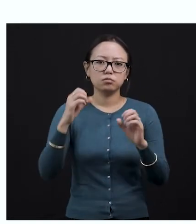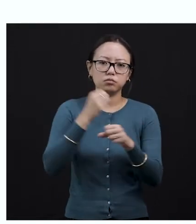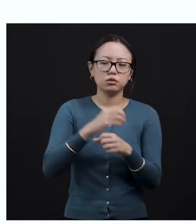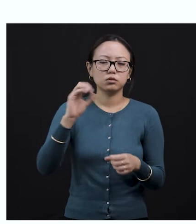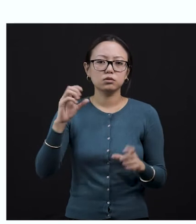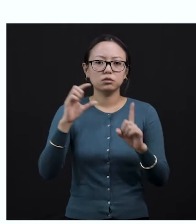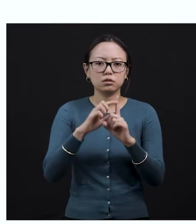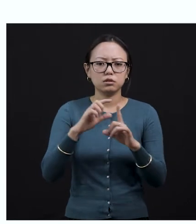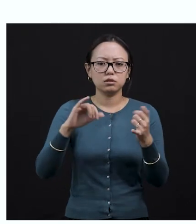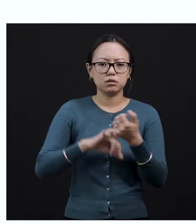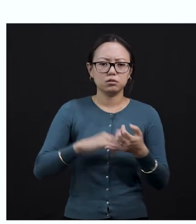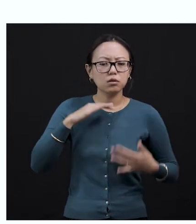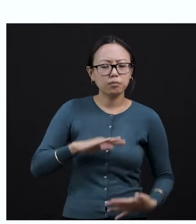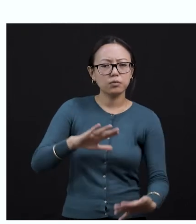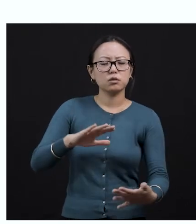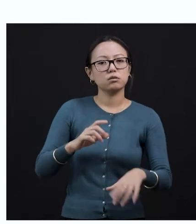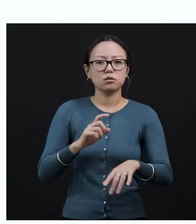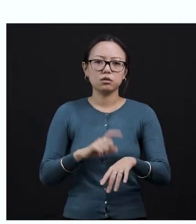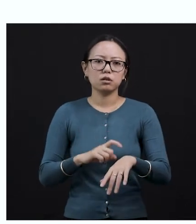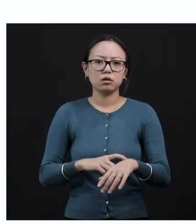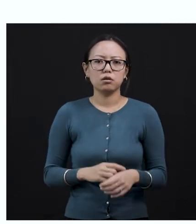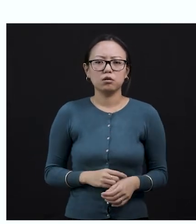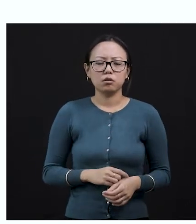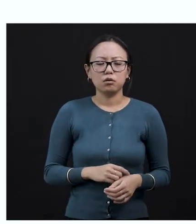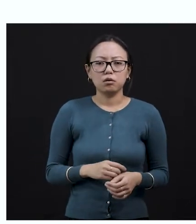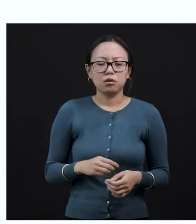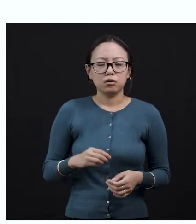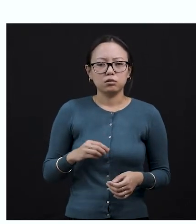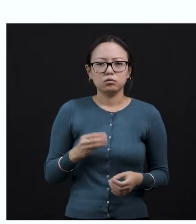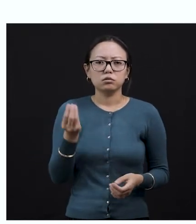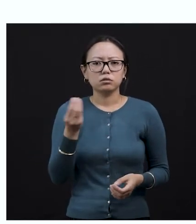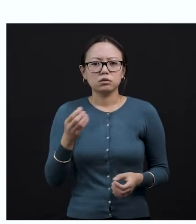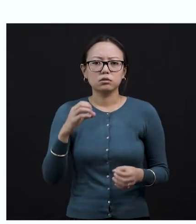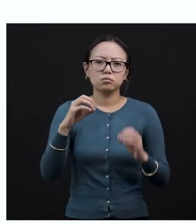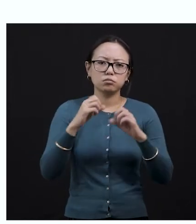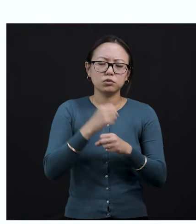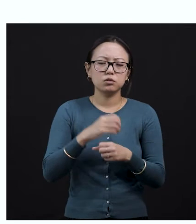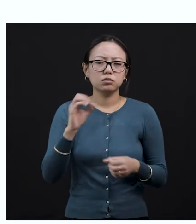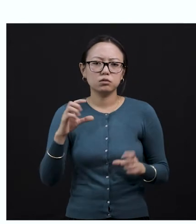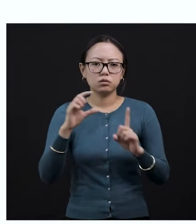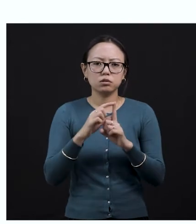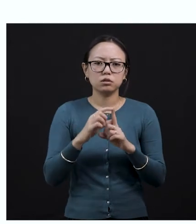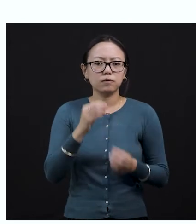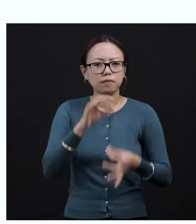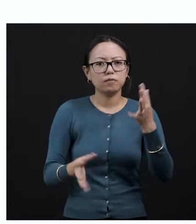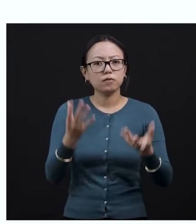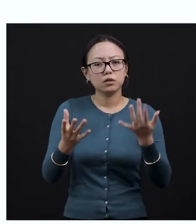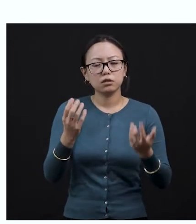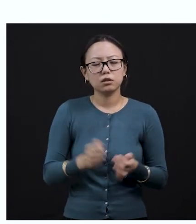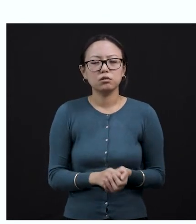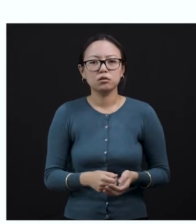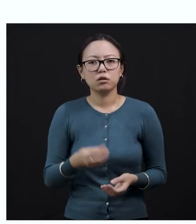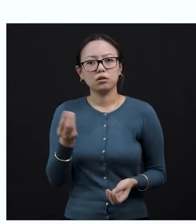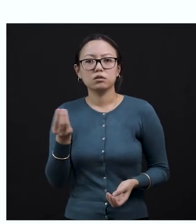were for bird, some of the gods were fire, some of the gods refer to water, so on, all right.